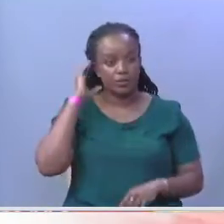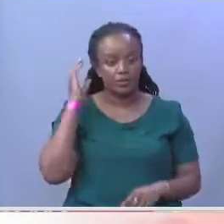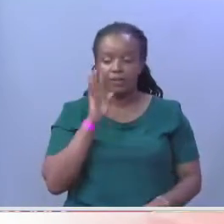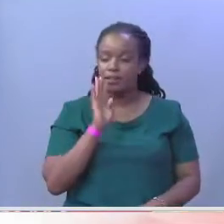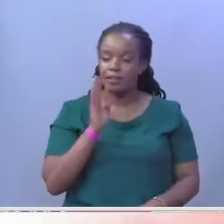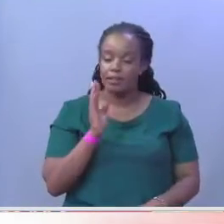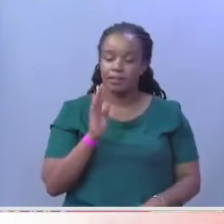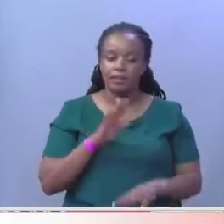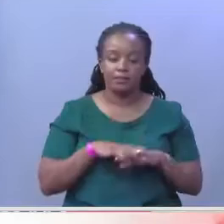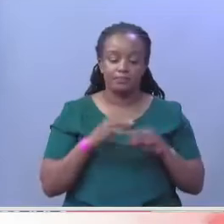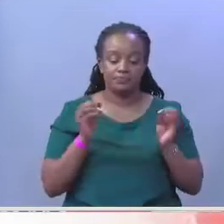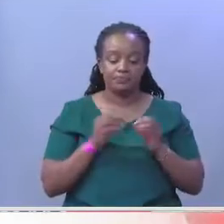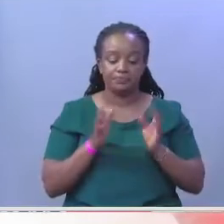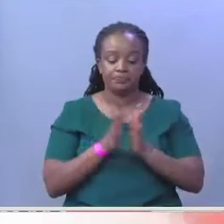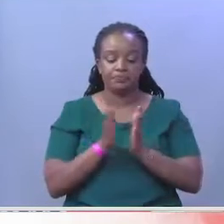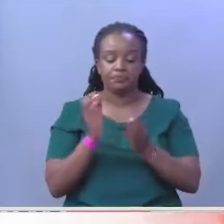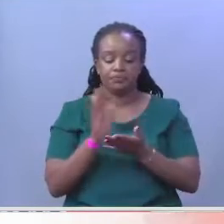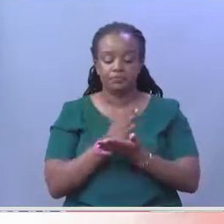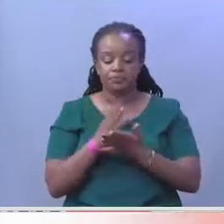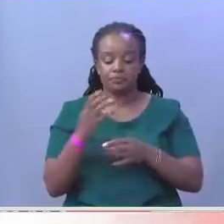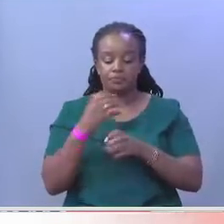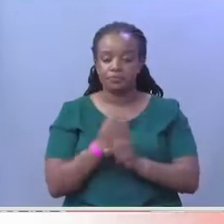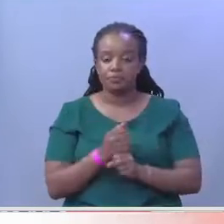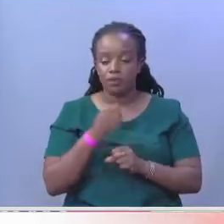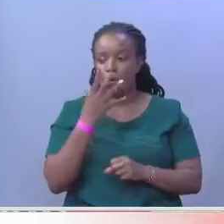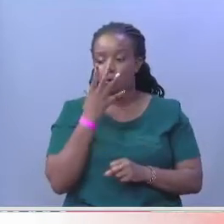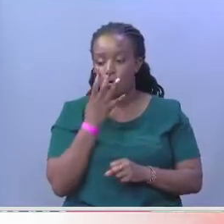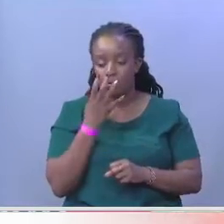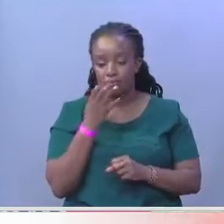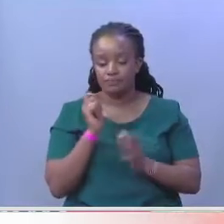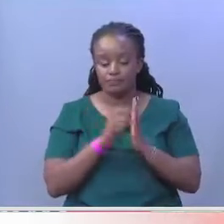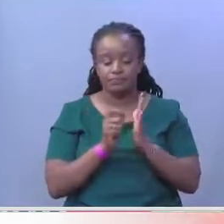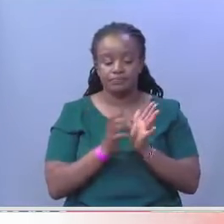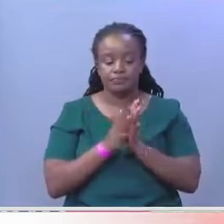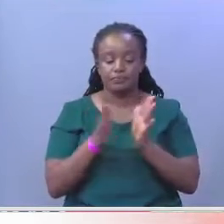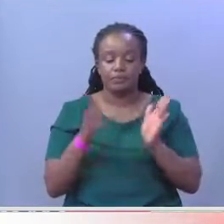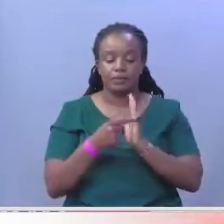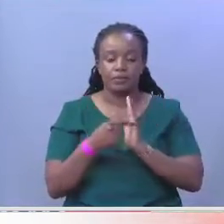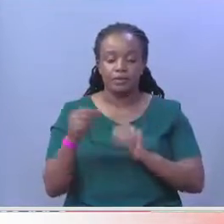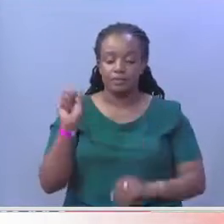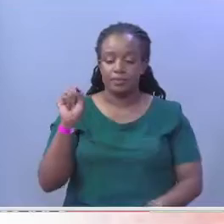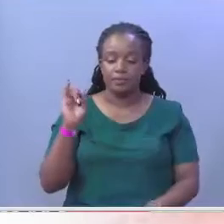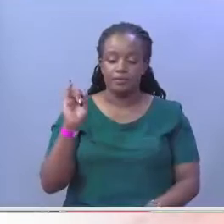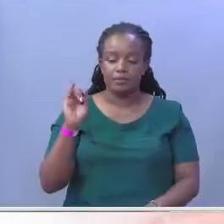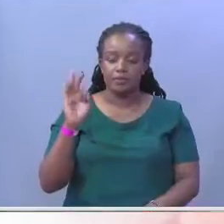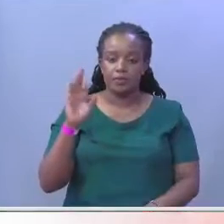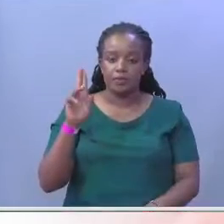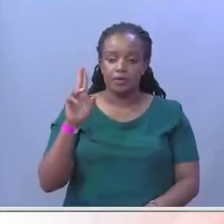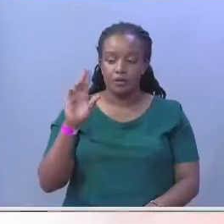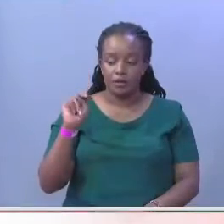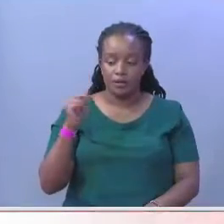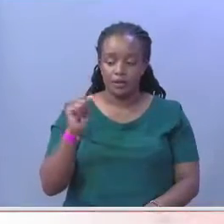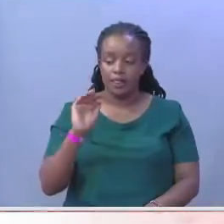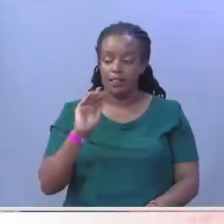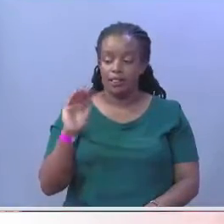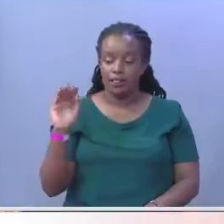meeting with stakeholders, ODM Secretary General Edwin Sifuna has urged IEBC to seek for an